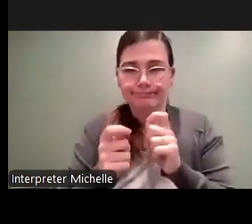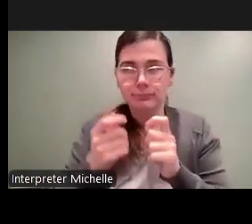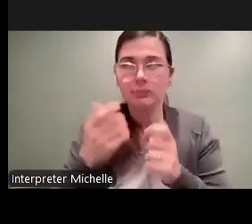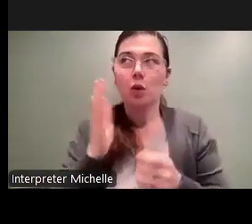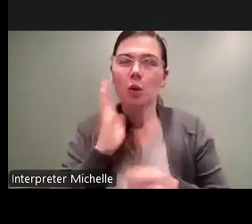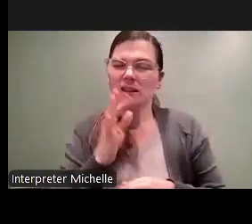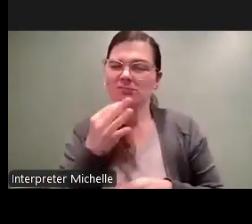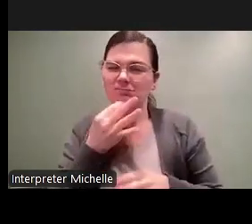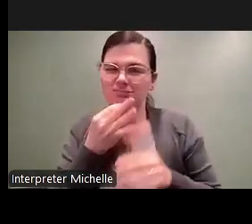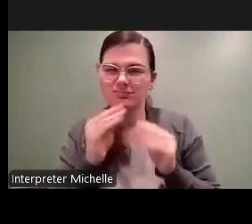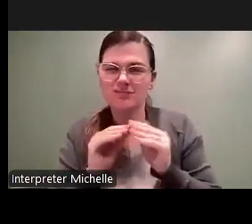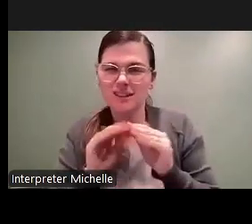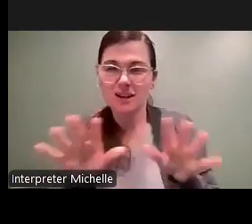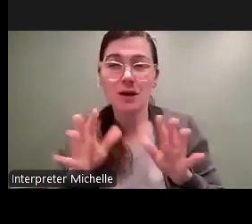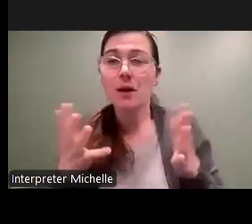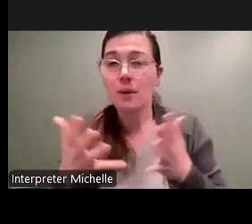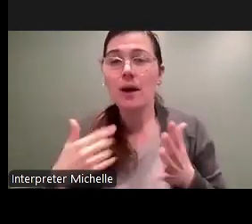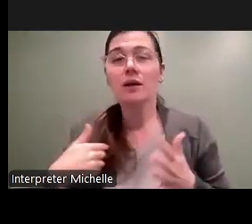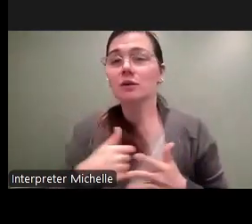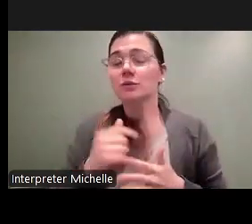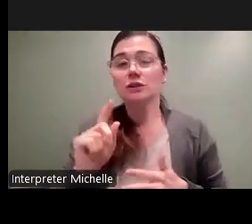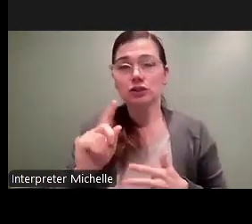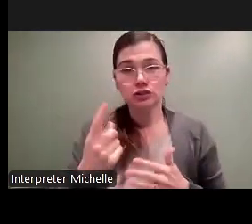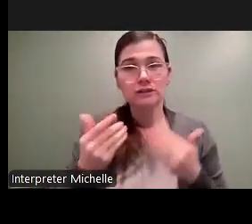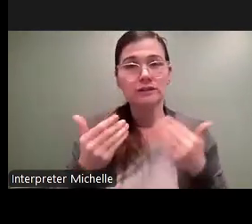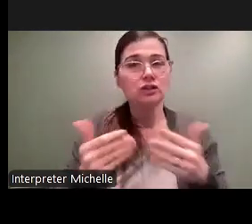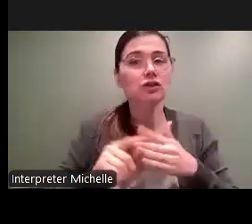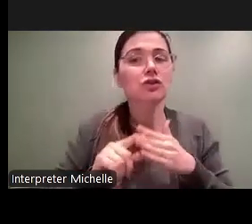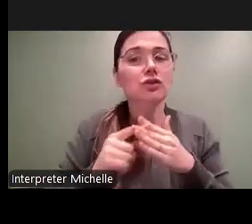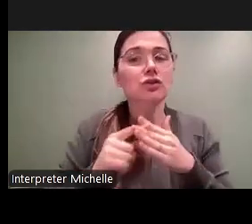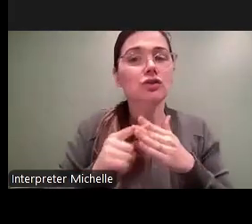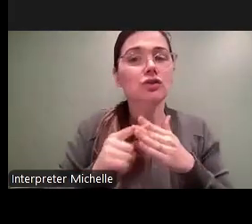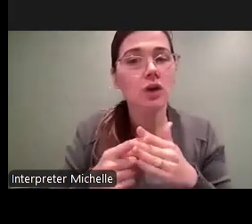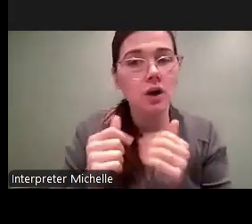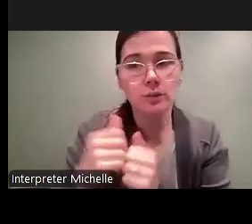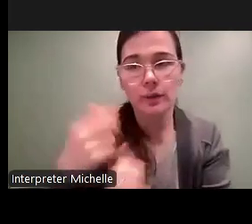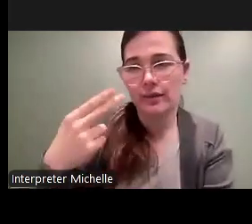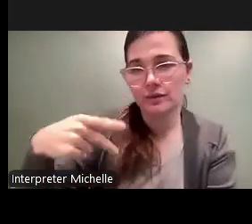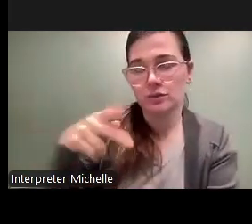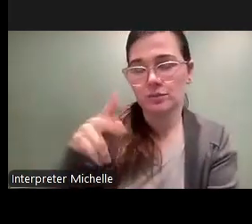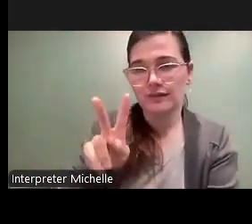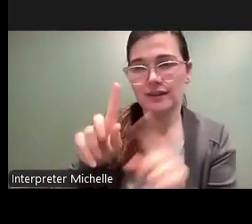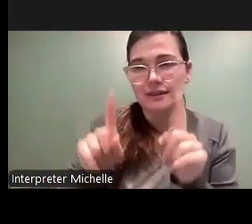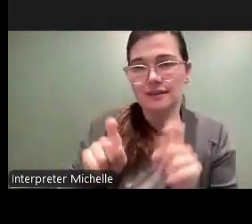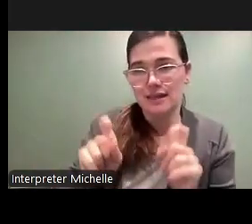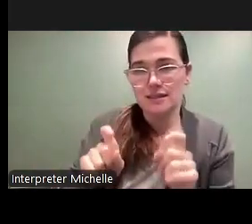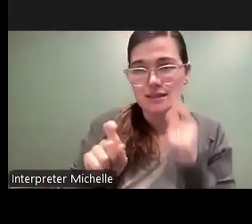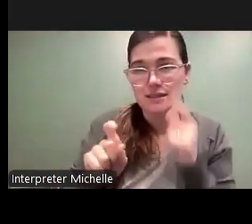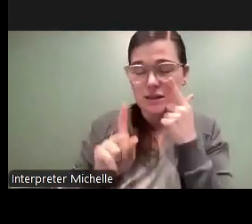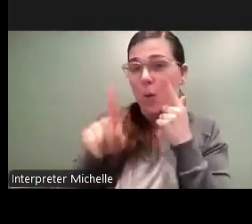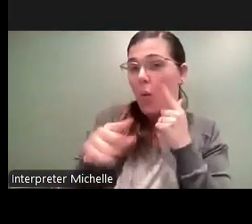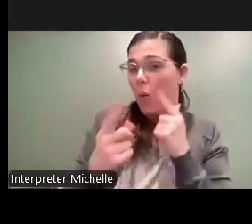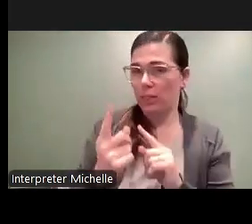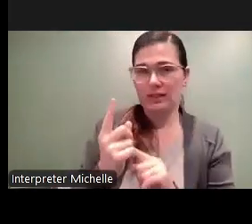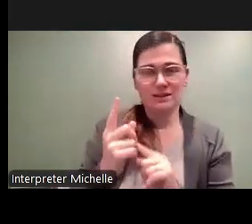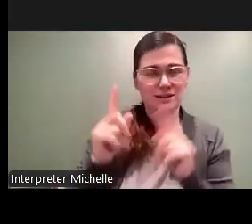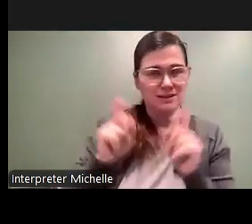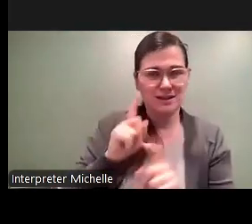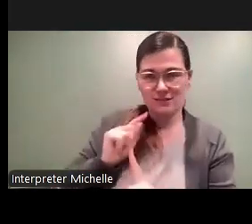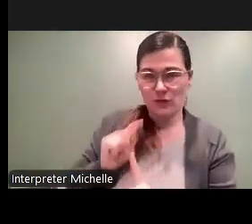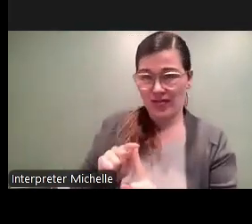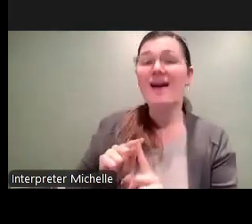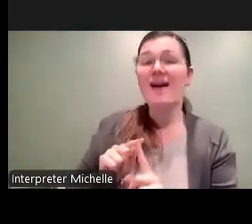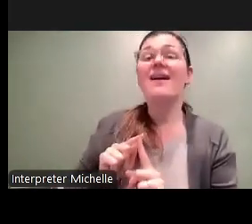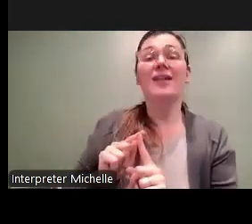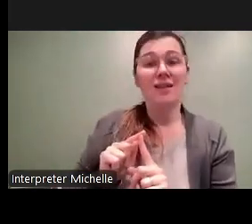just start with the HPV test and only test for HPV. And if it's positive, then follow up with a pap